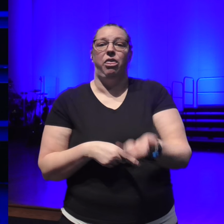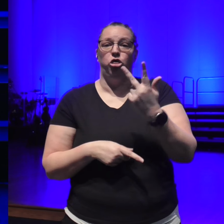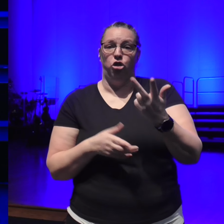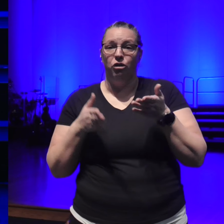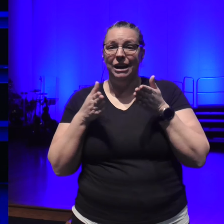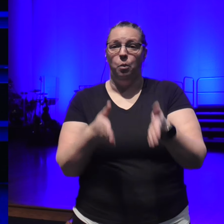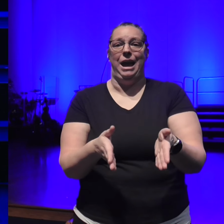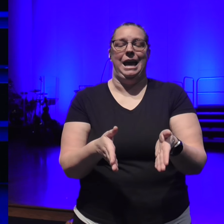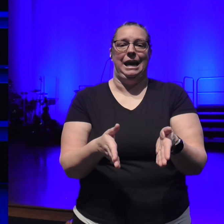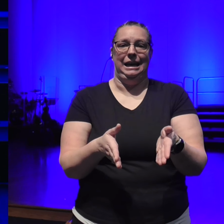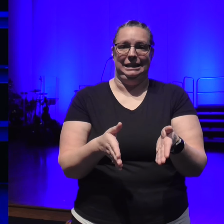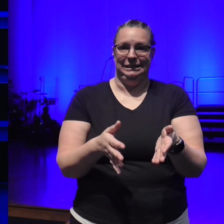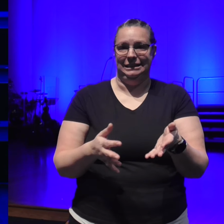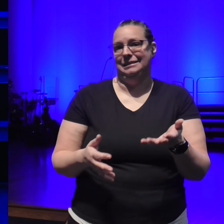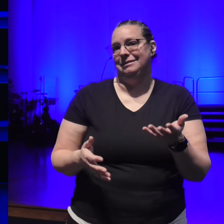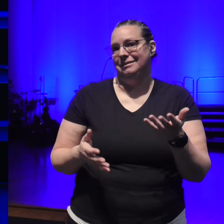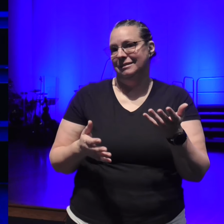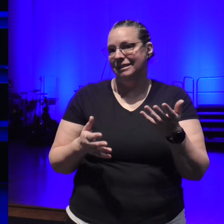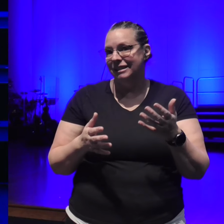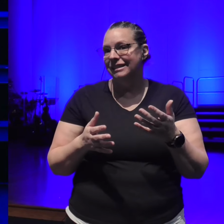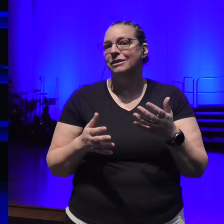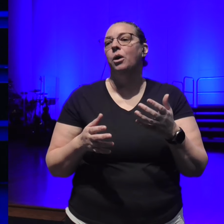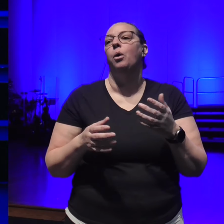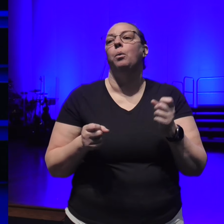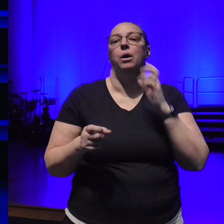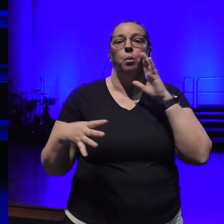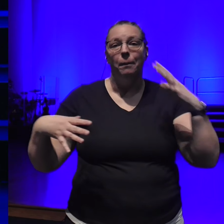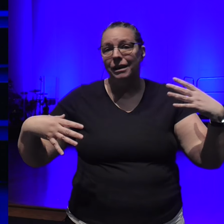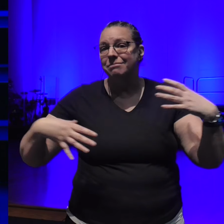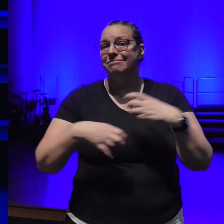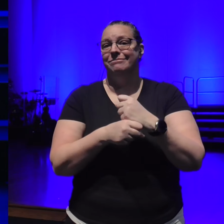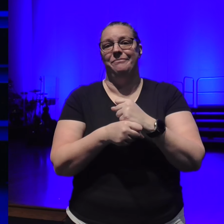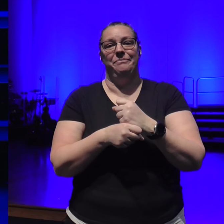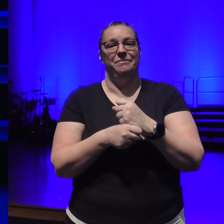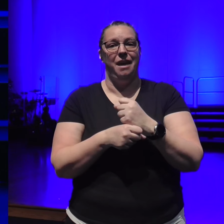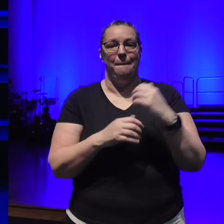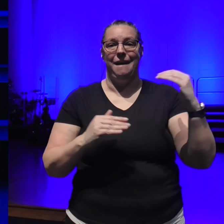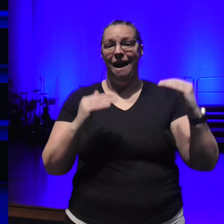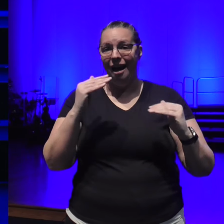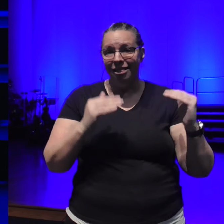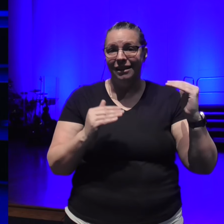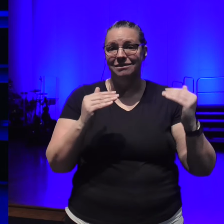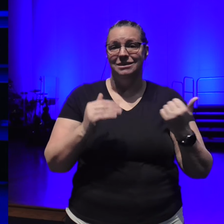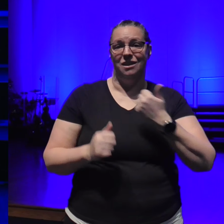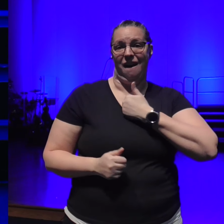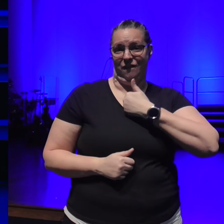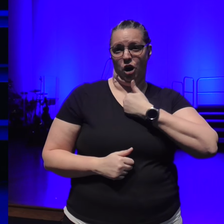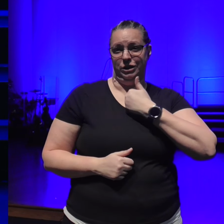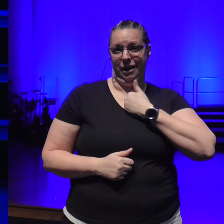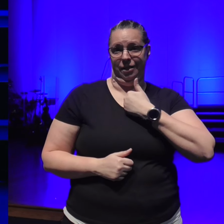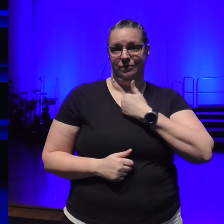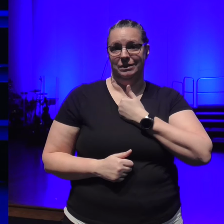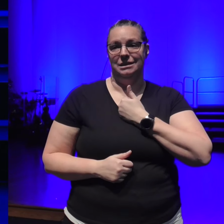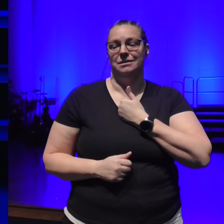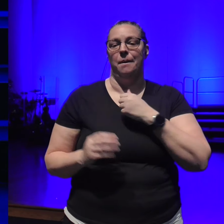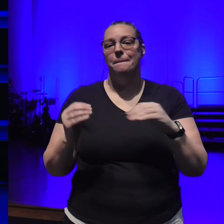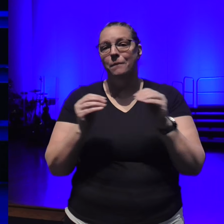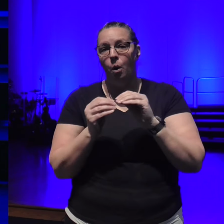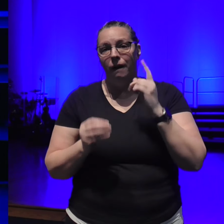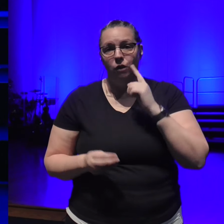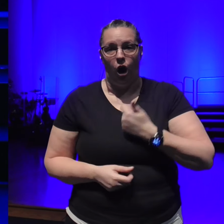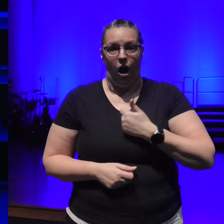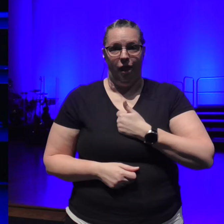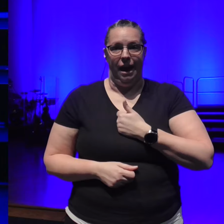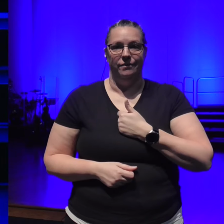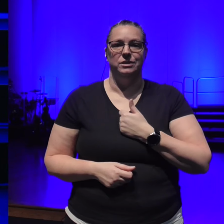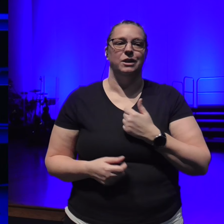find a complete and balanced way of being ourselves and bringing more of it forward in our lives.